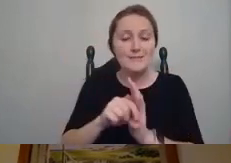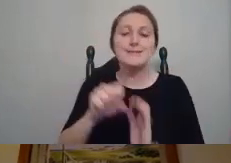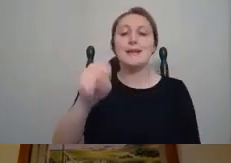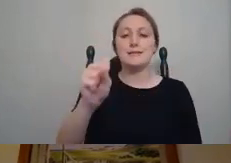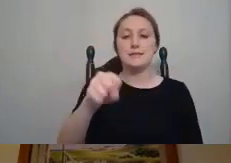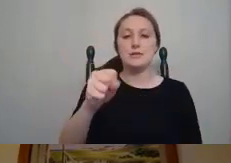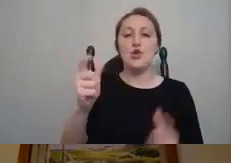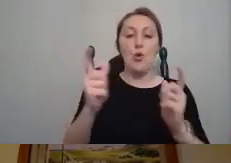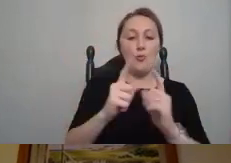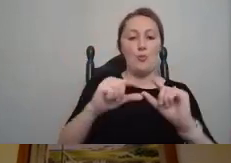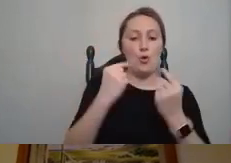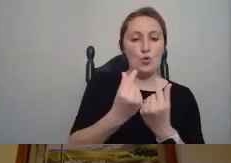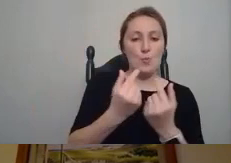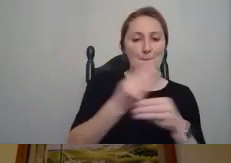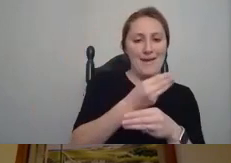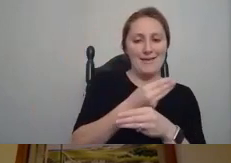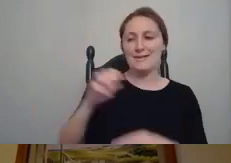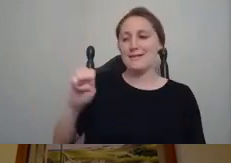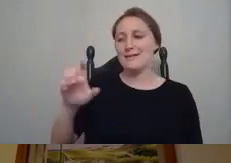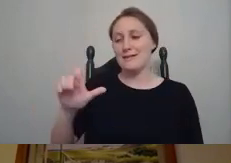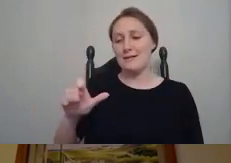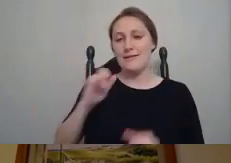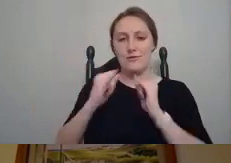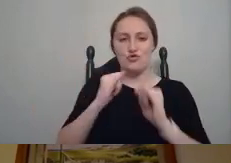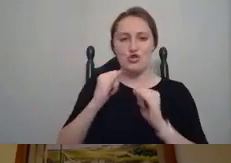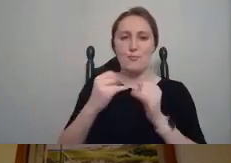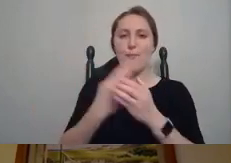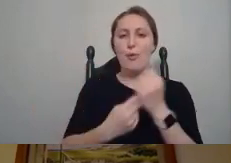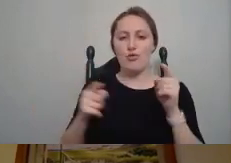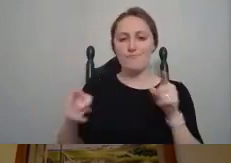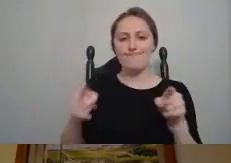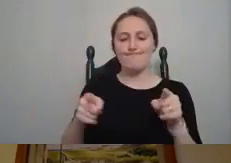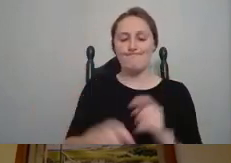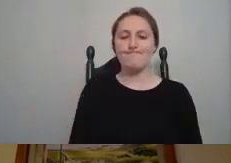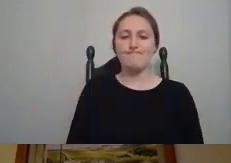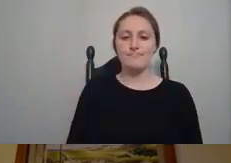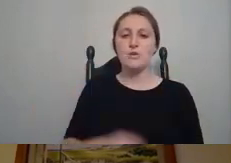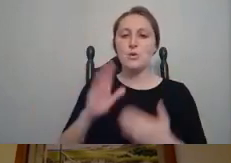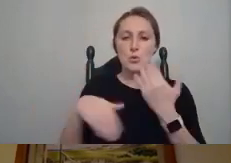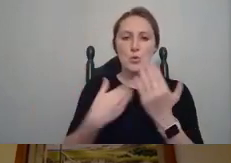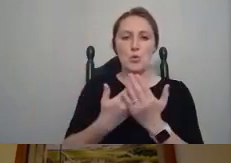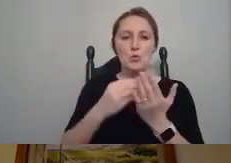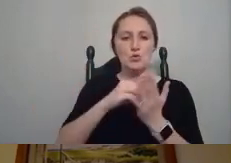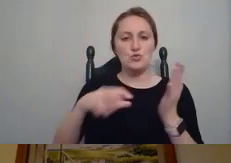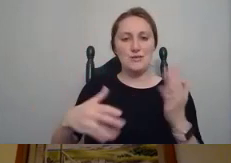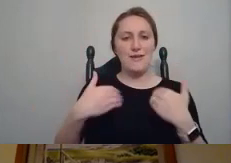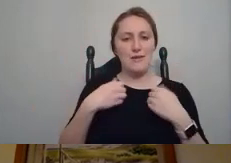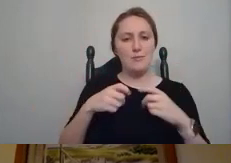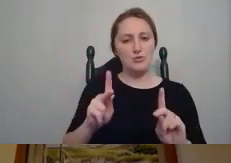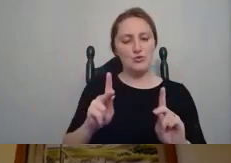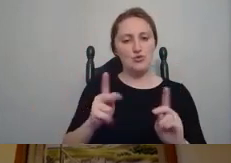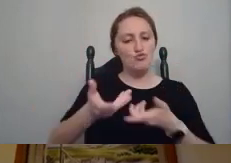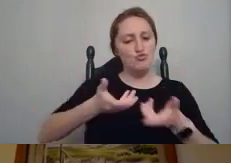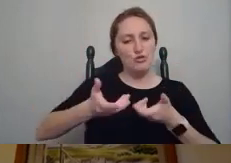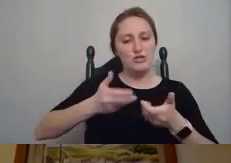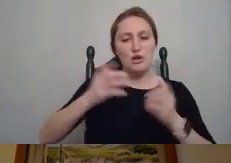both small group math and ELA instruction in all grades. So all students will have an opportunity to engage in small groups throughout